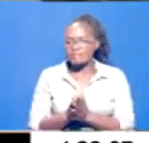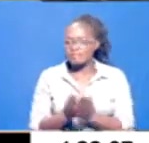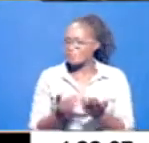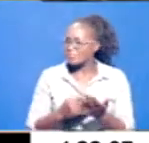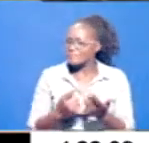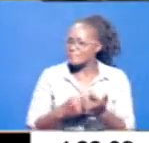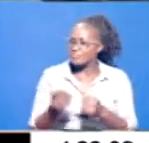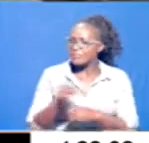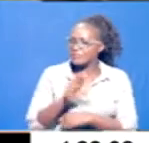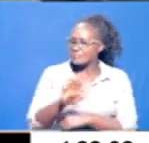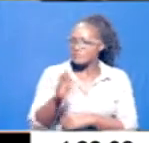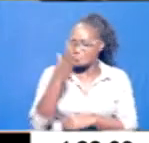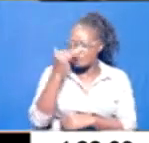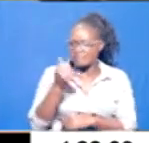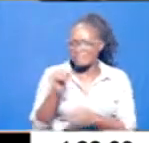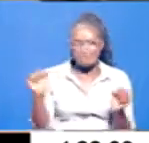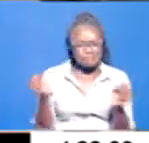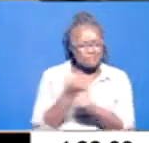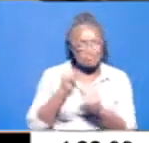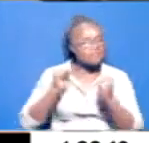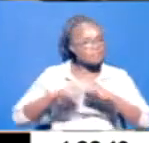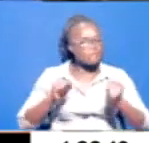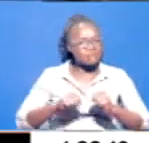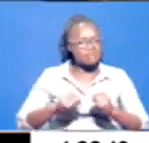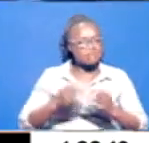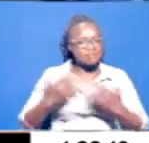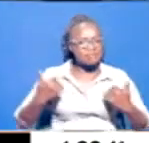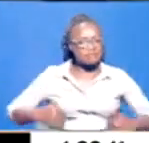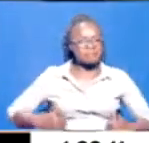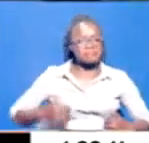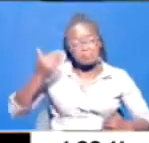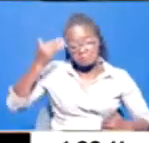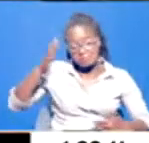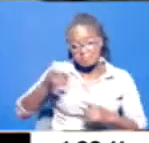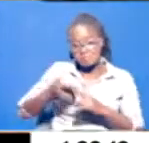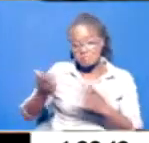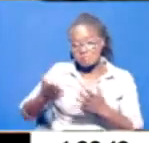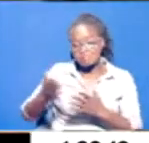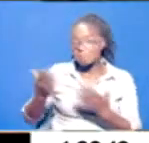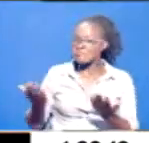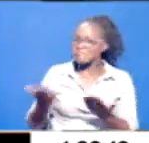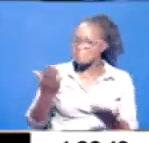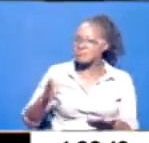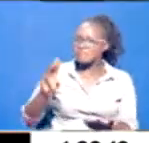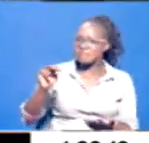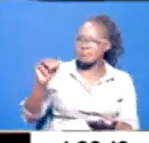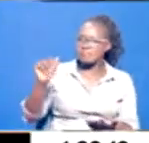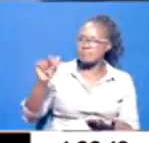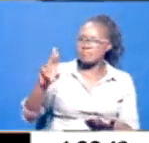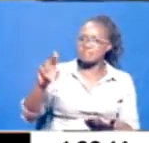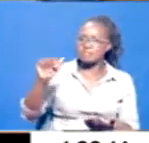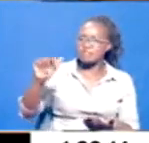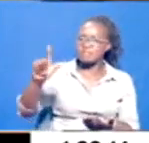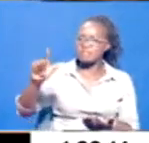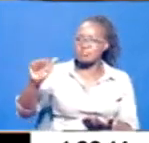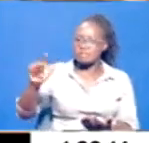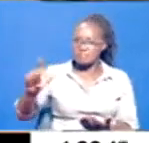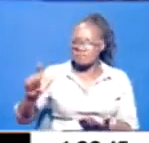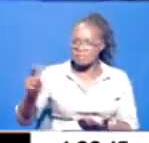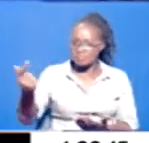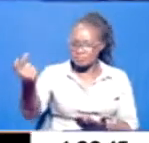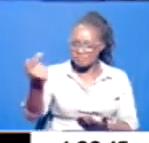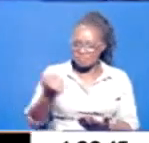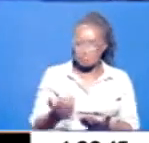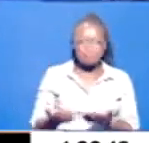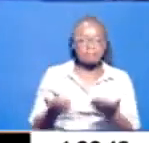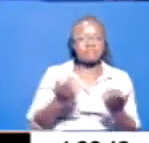kwa sababu hatuwezi kubali mtu ambayo ametoka pengine ametoka Maralal, pengine ametoka Baringo, anakuja kusafirisha watu ambayo wako na